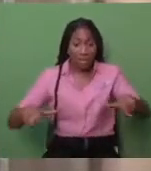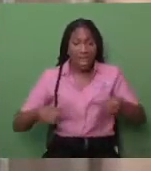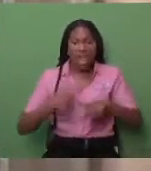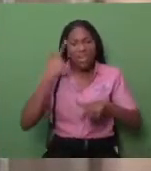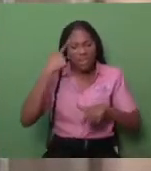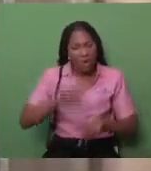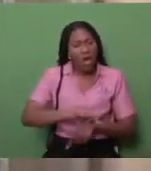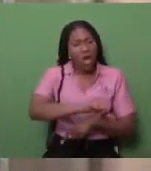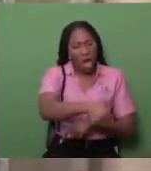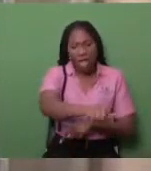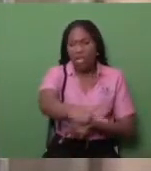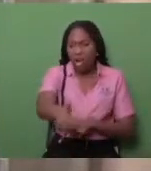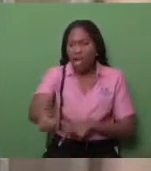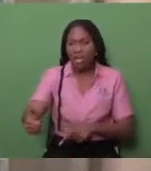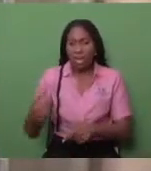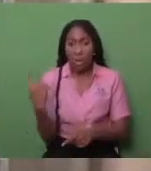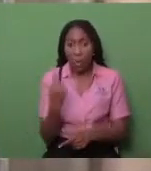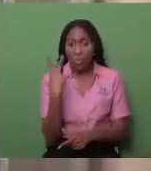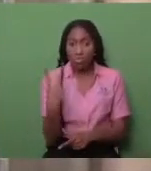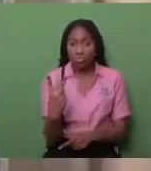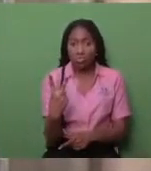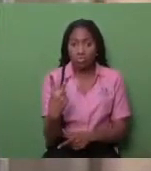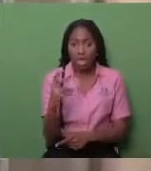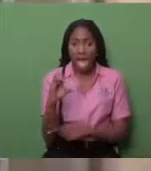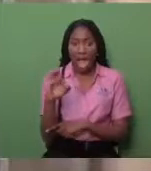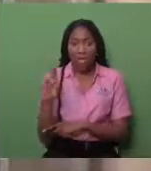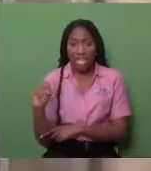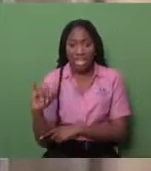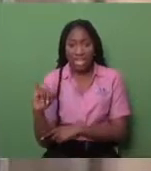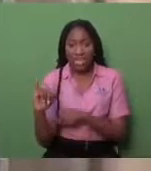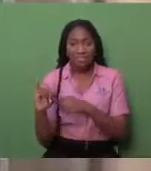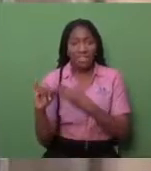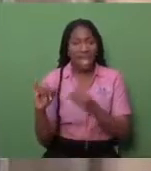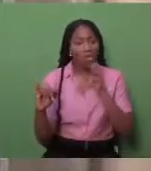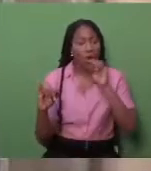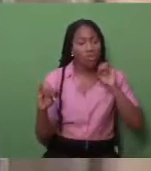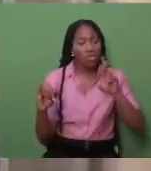such as Orange Grove, at Karani. The minister's access road